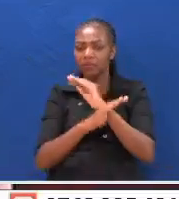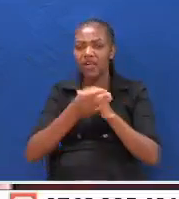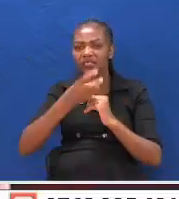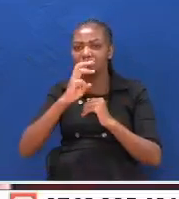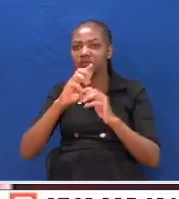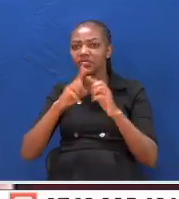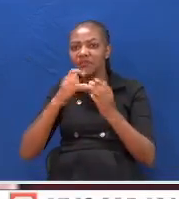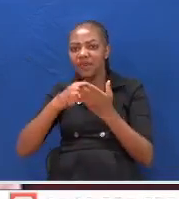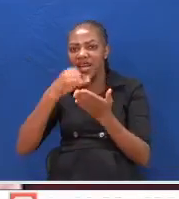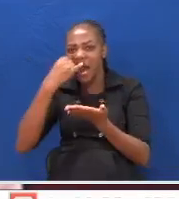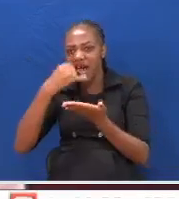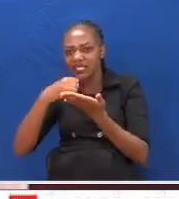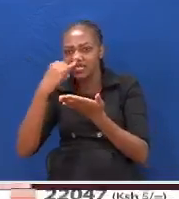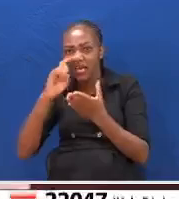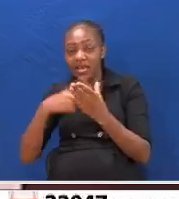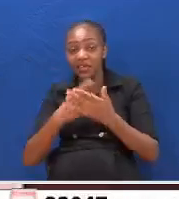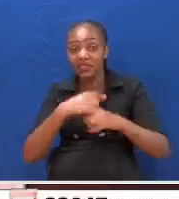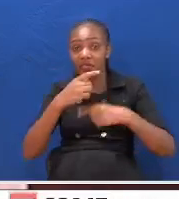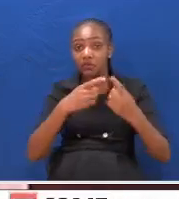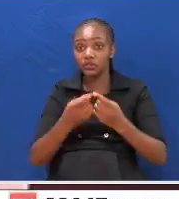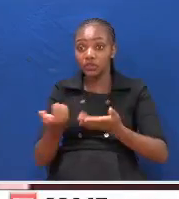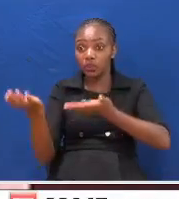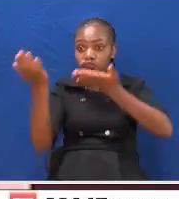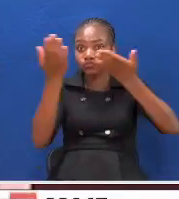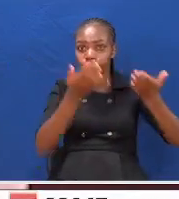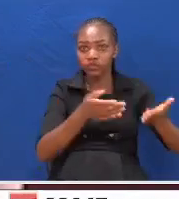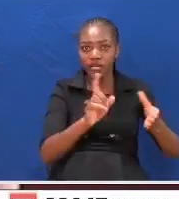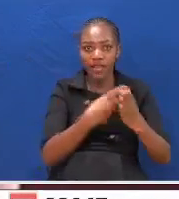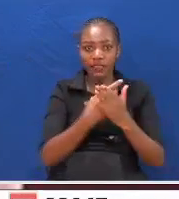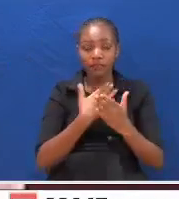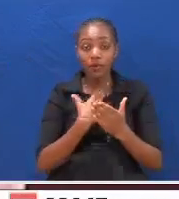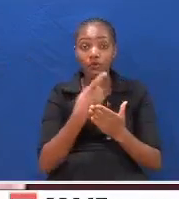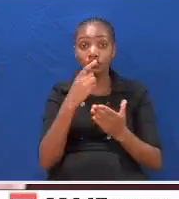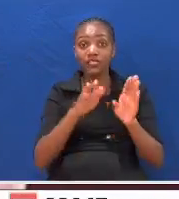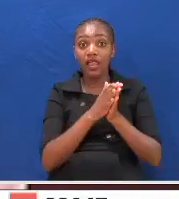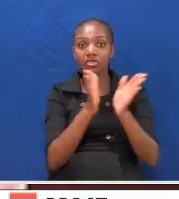zingine wanaendelea kuleta. And I want to appeal to the public,